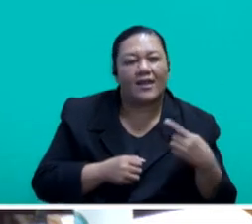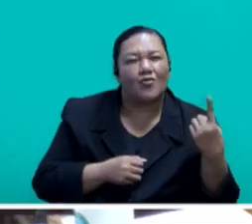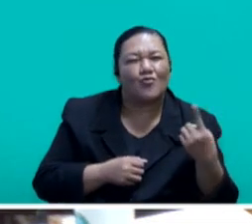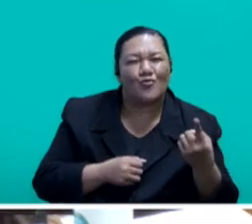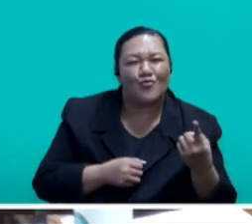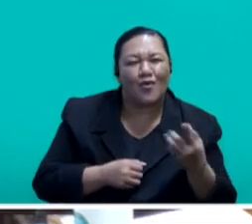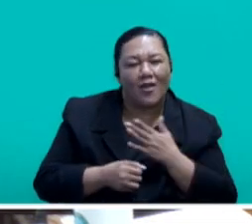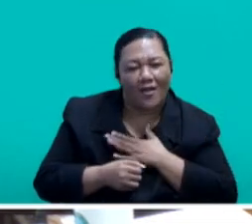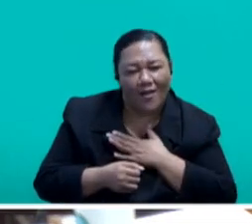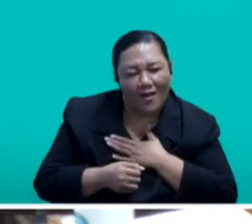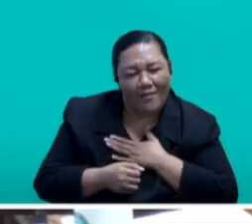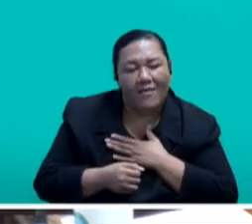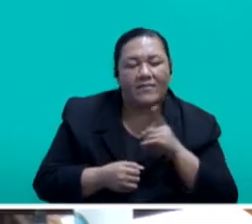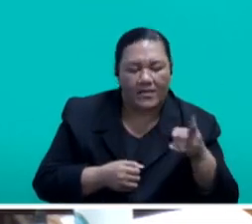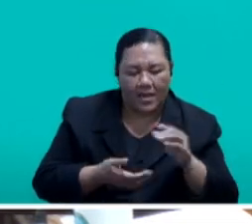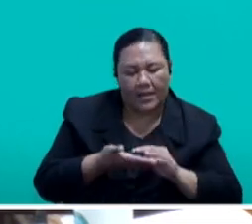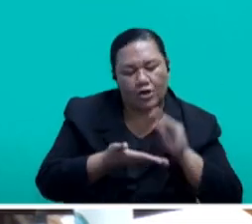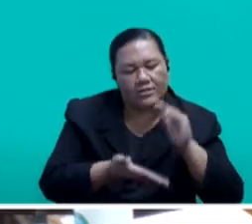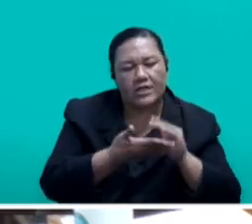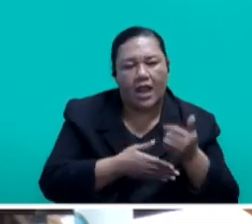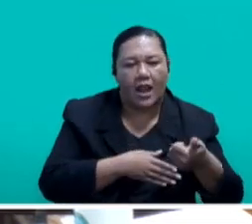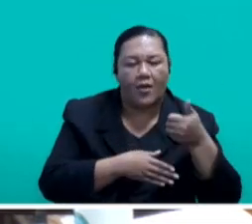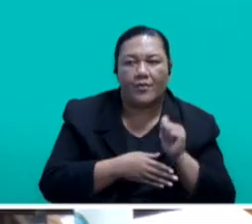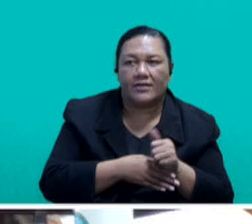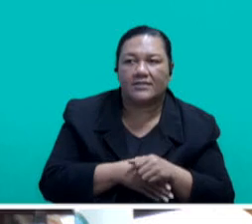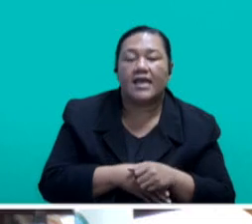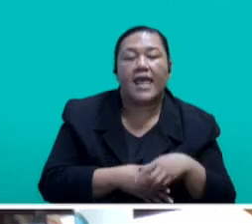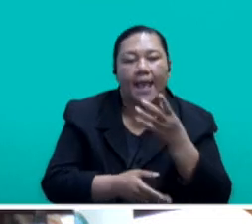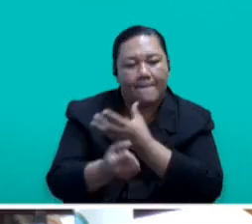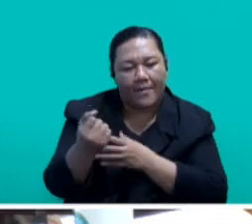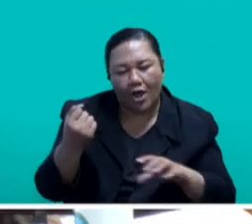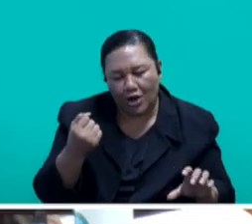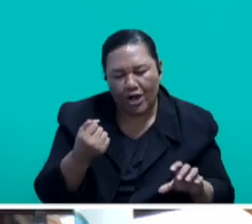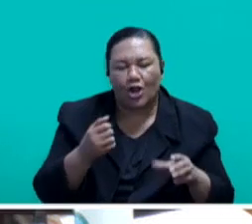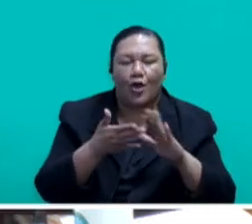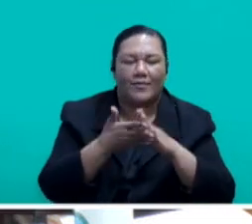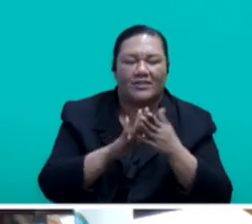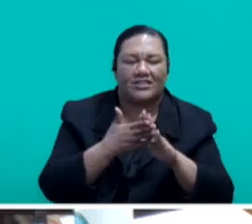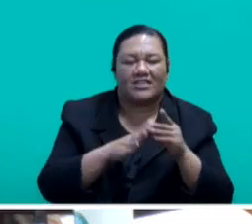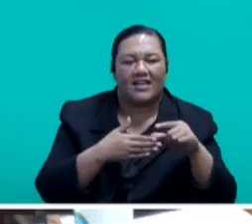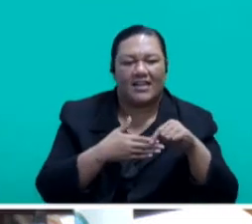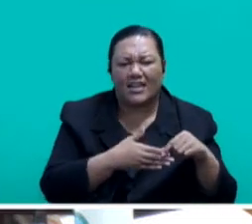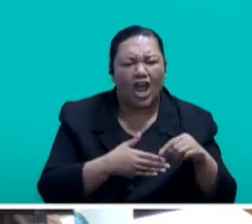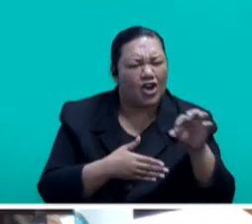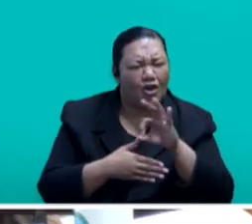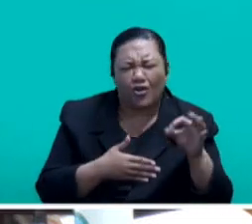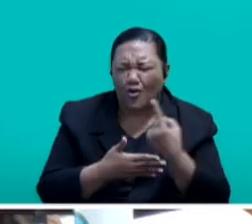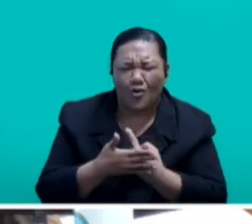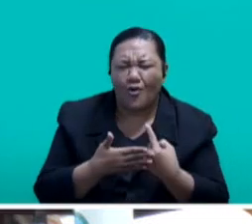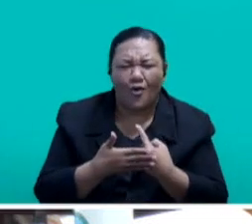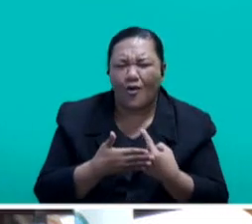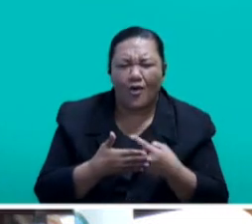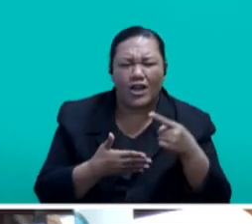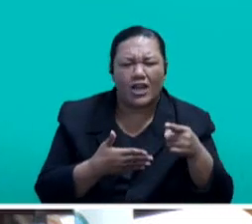Increase in pension funding. We are empowering our community leaders, not just the Itoke community leaders, all